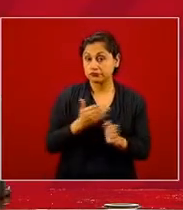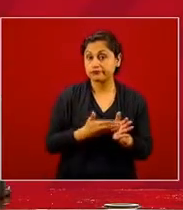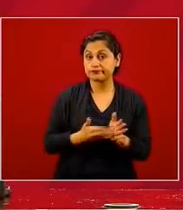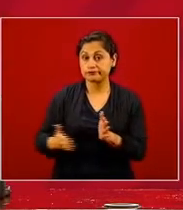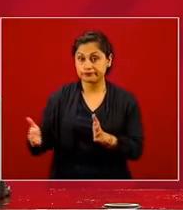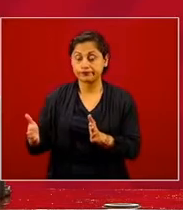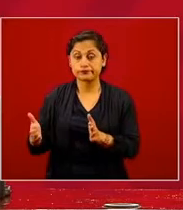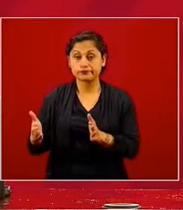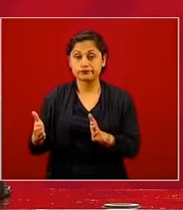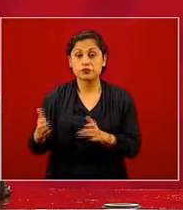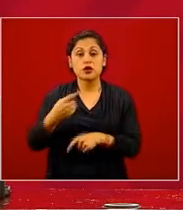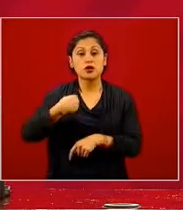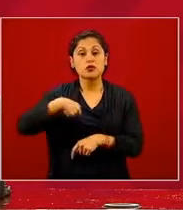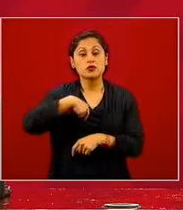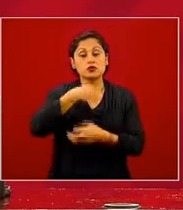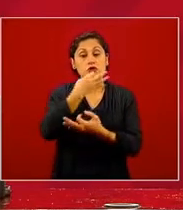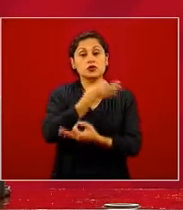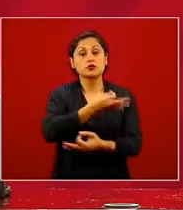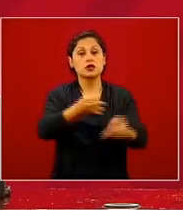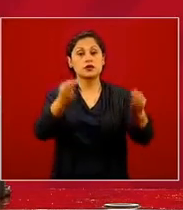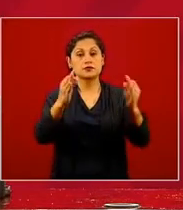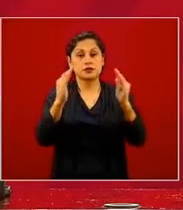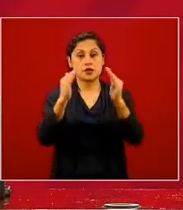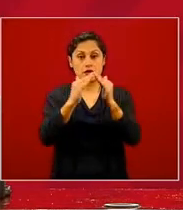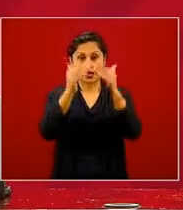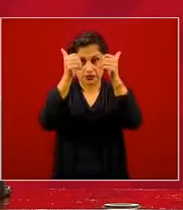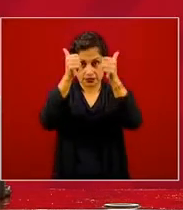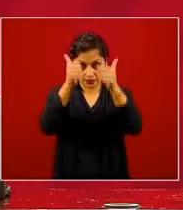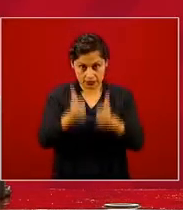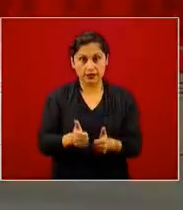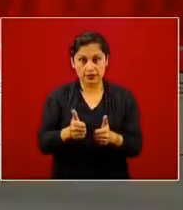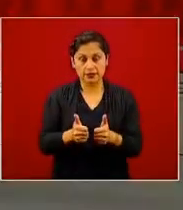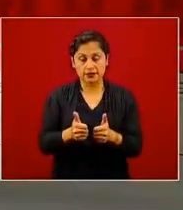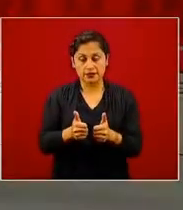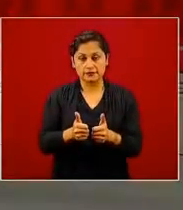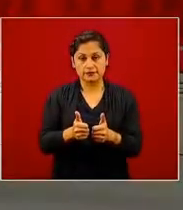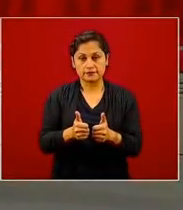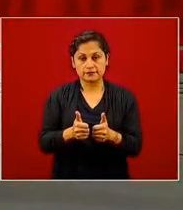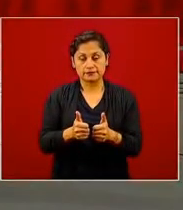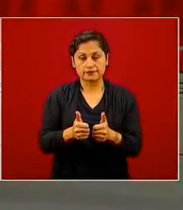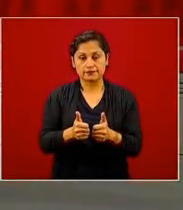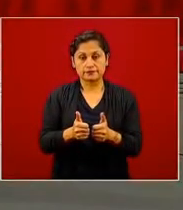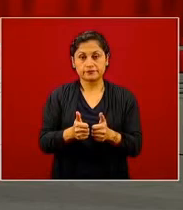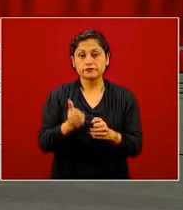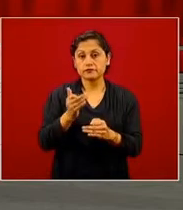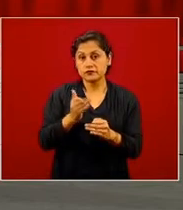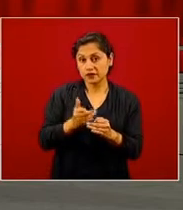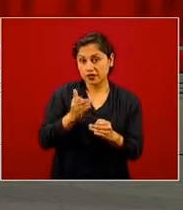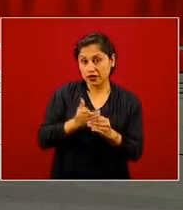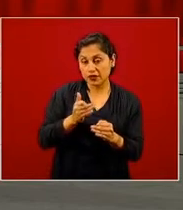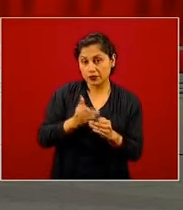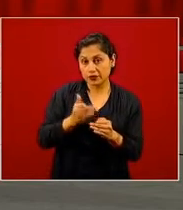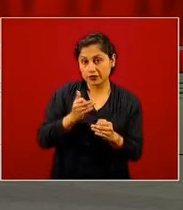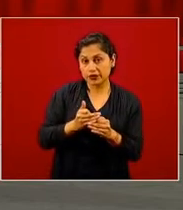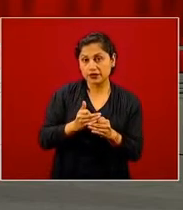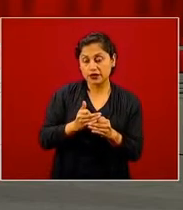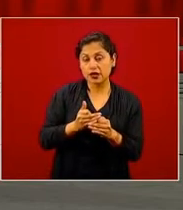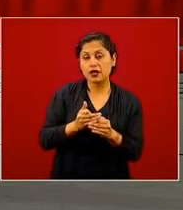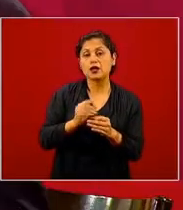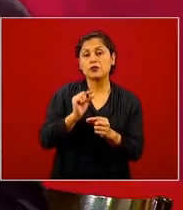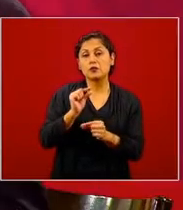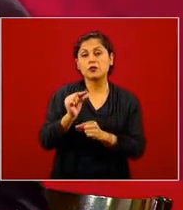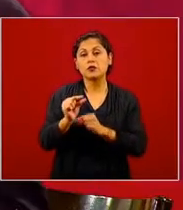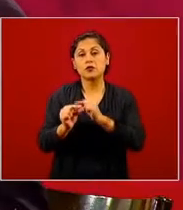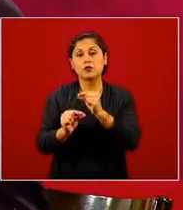still have, the emphasis was to stay at home. That was the main goal. If we